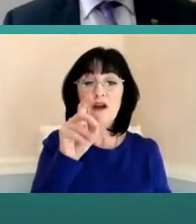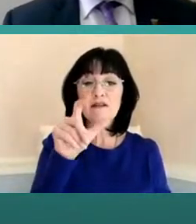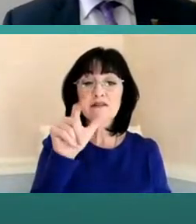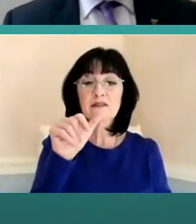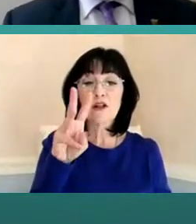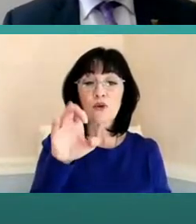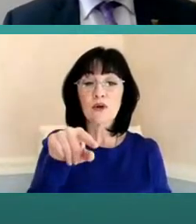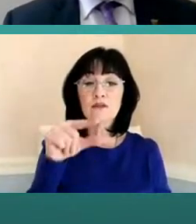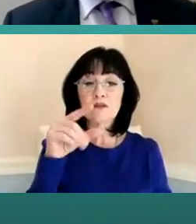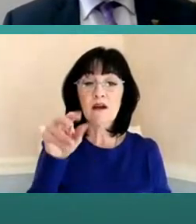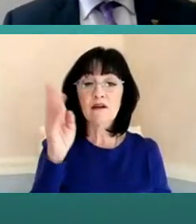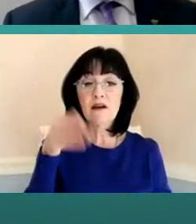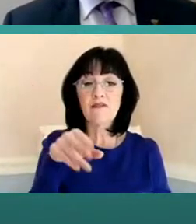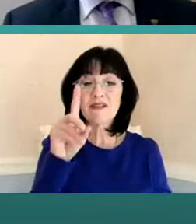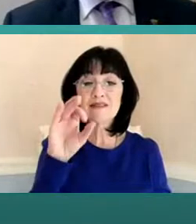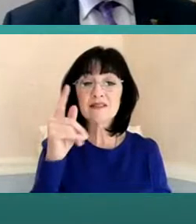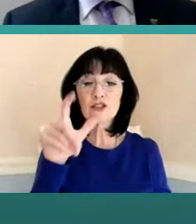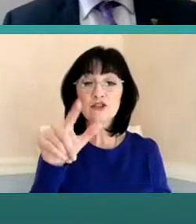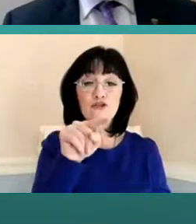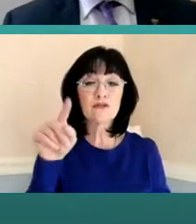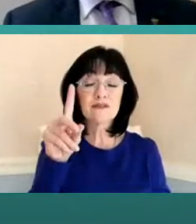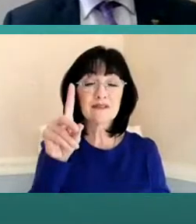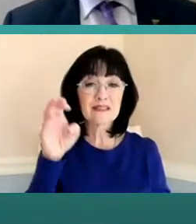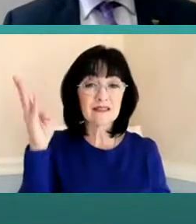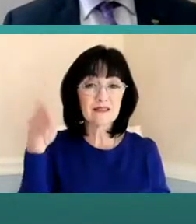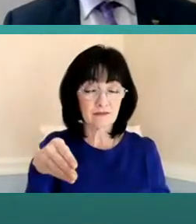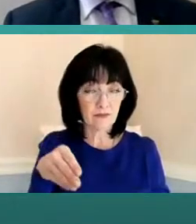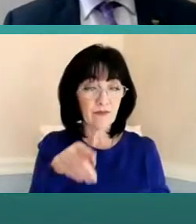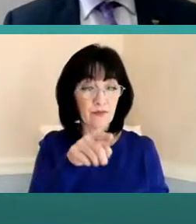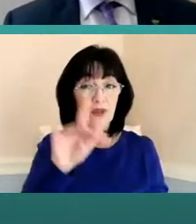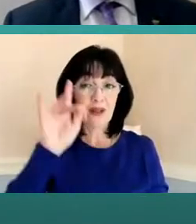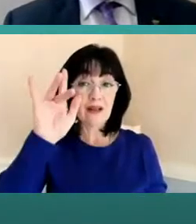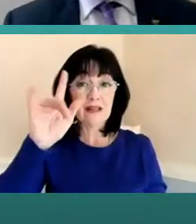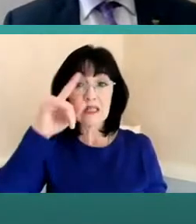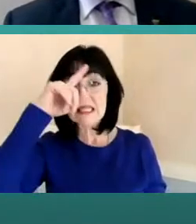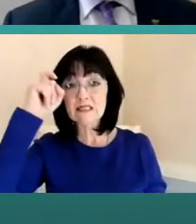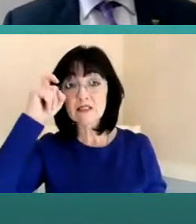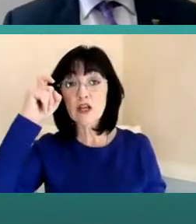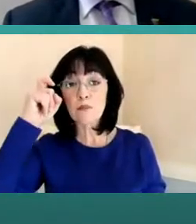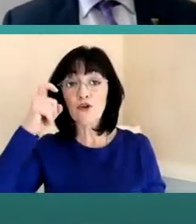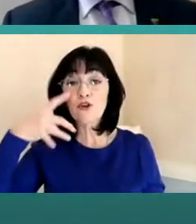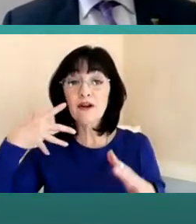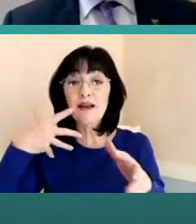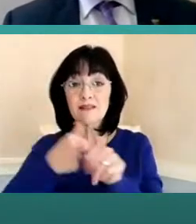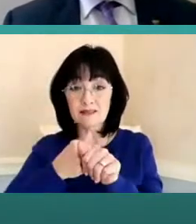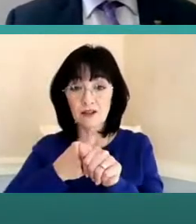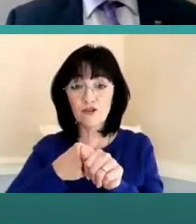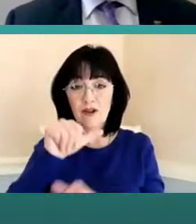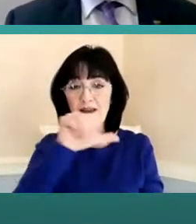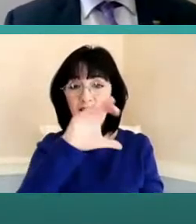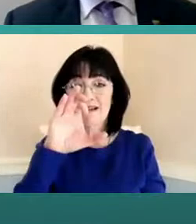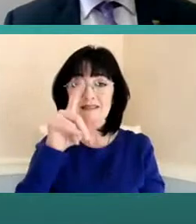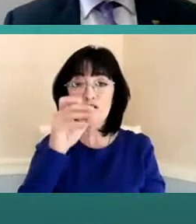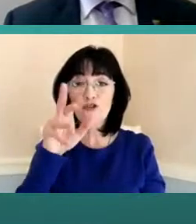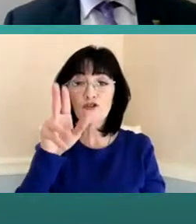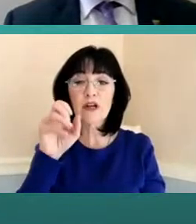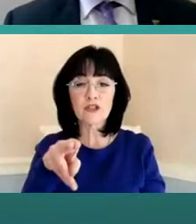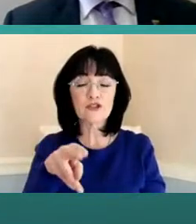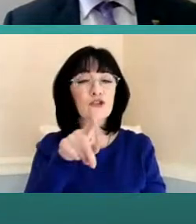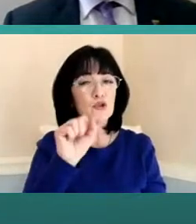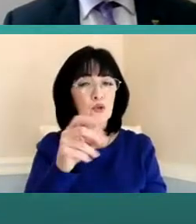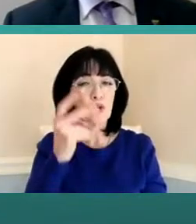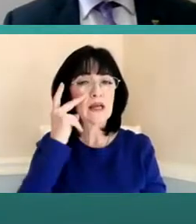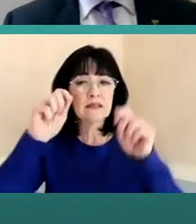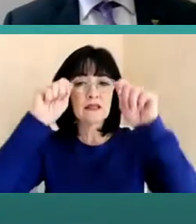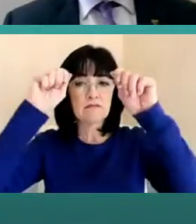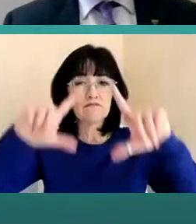education.delaware.gov/digital-de/ and click on Summer Acceleration for more information about what we discussed tonight. But I also